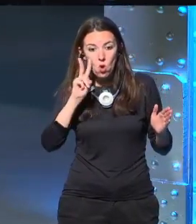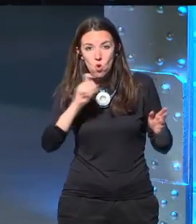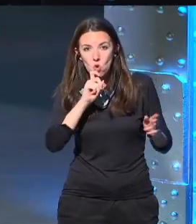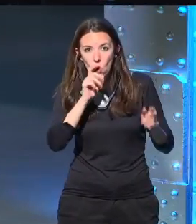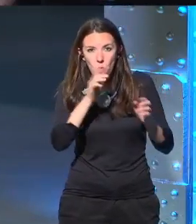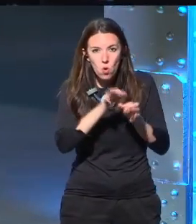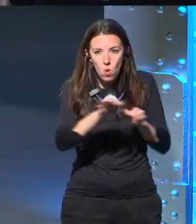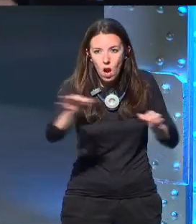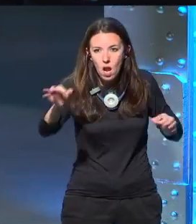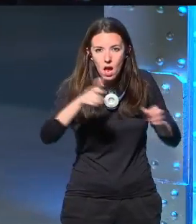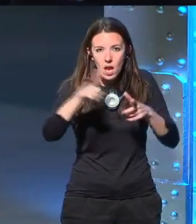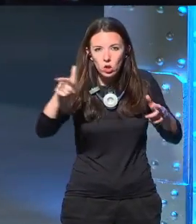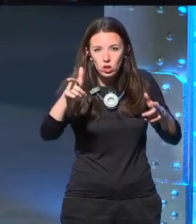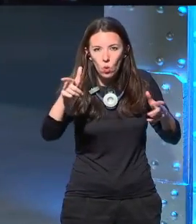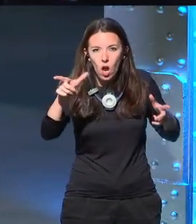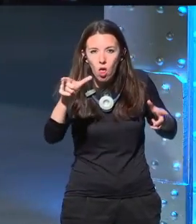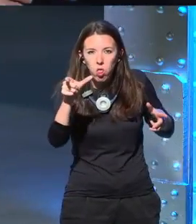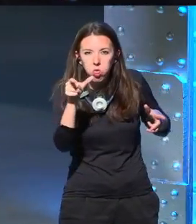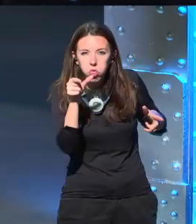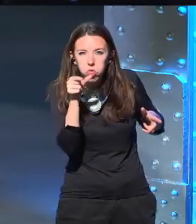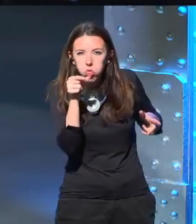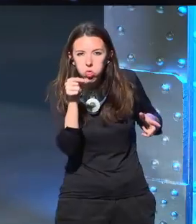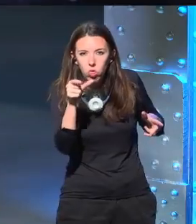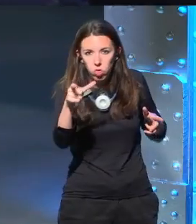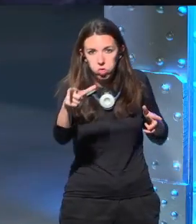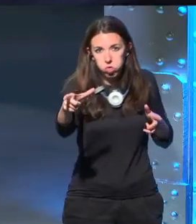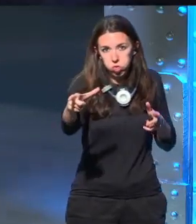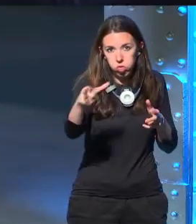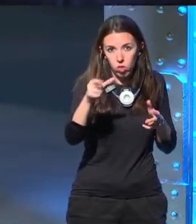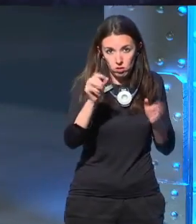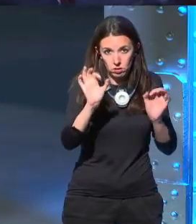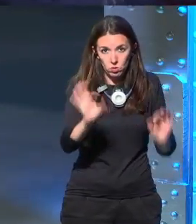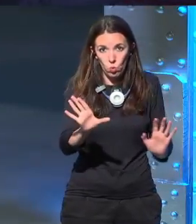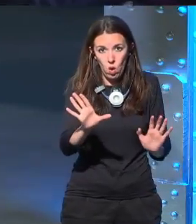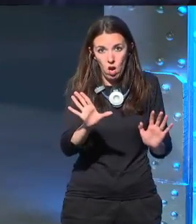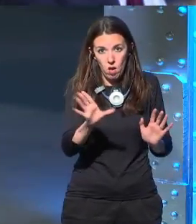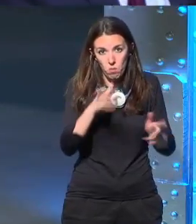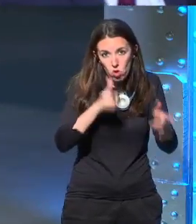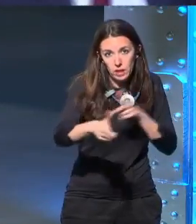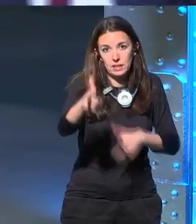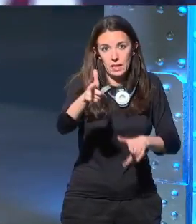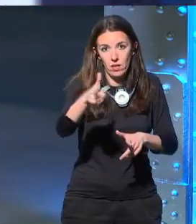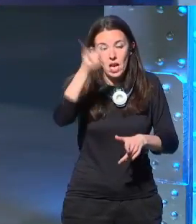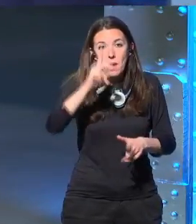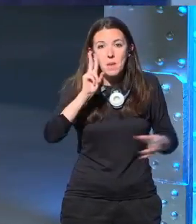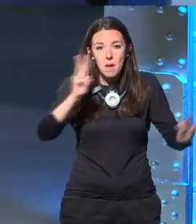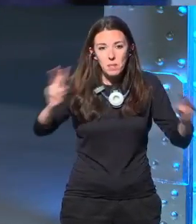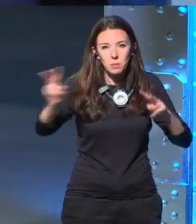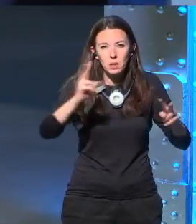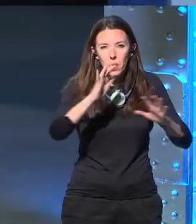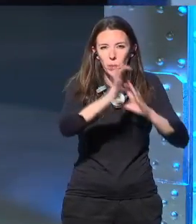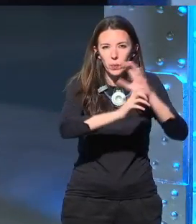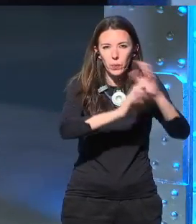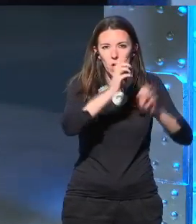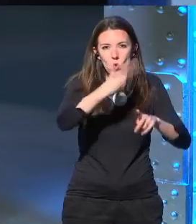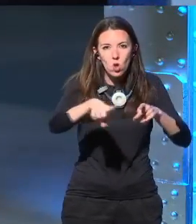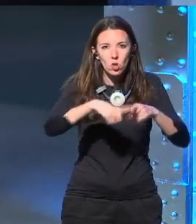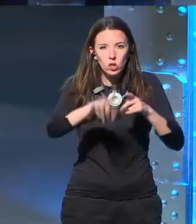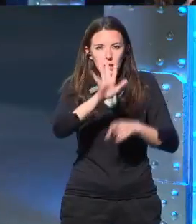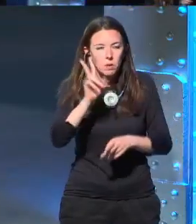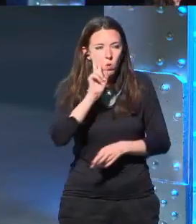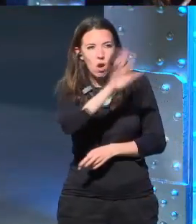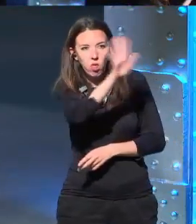called distance perspective. Also in the distance, there's haze, so things get, blurred out. But he says there's